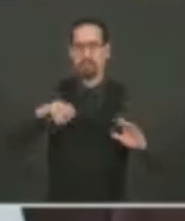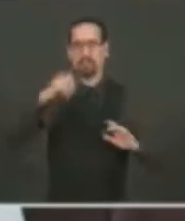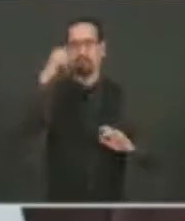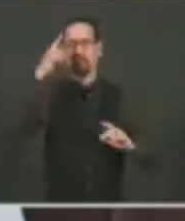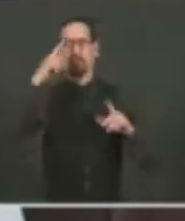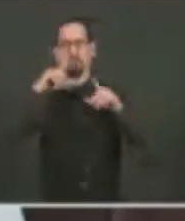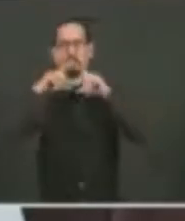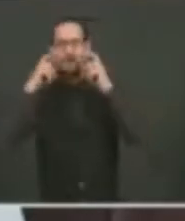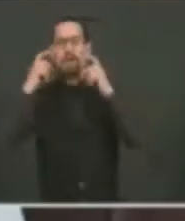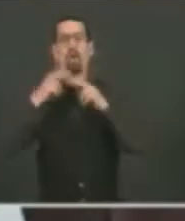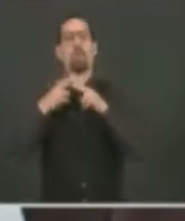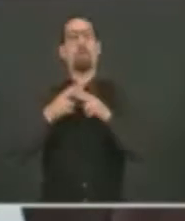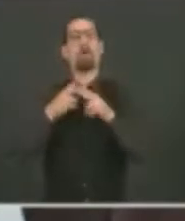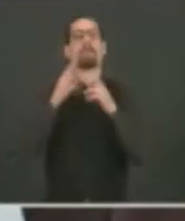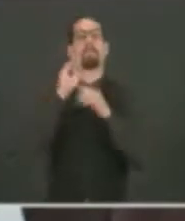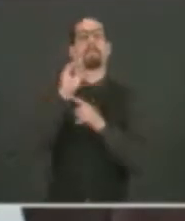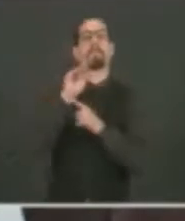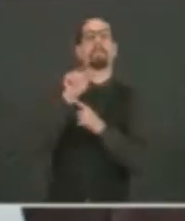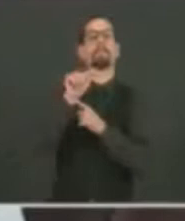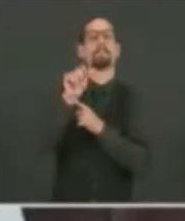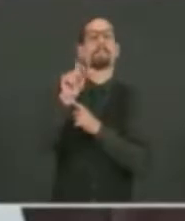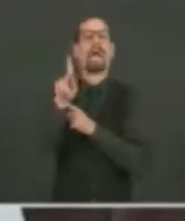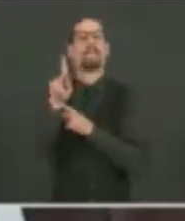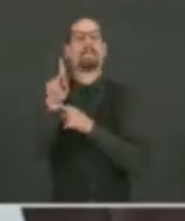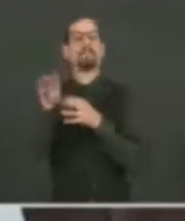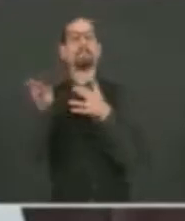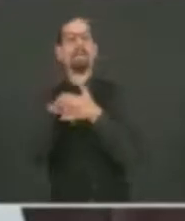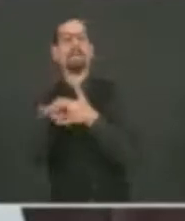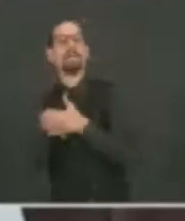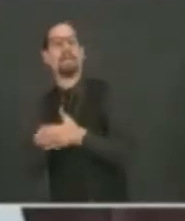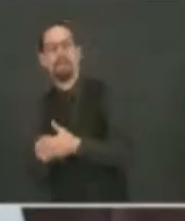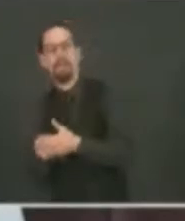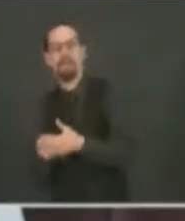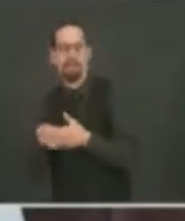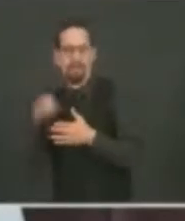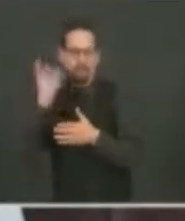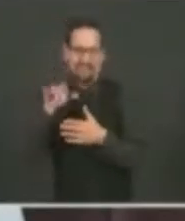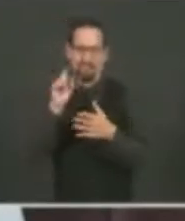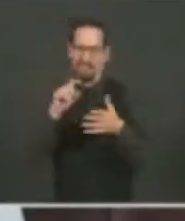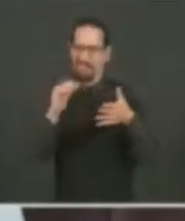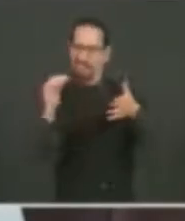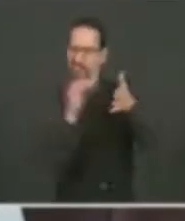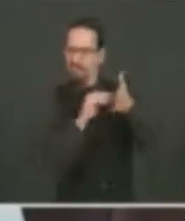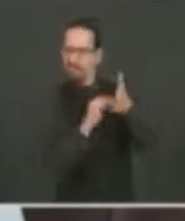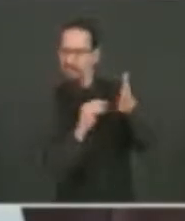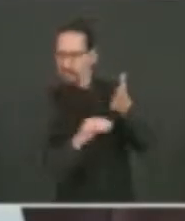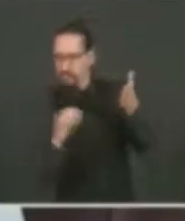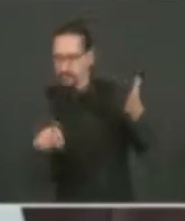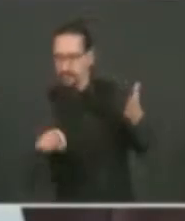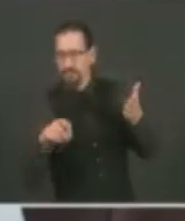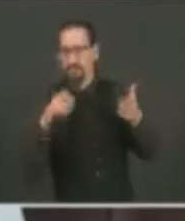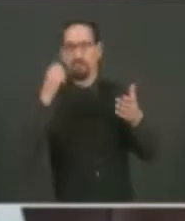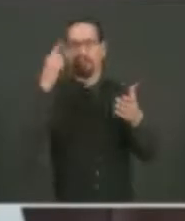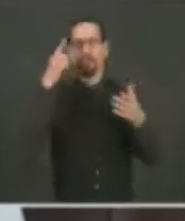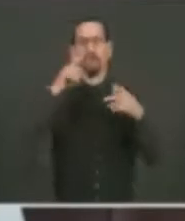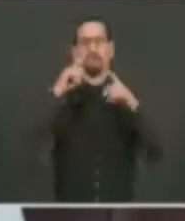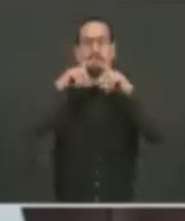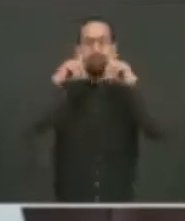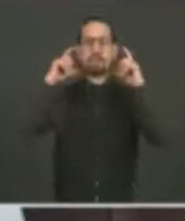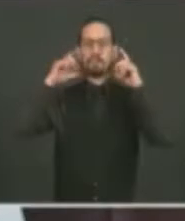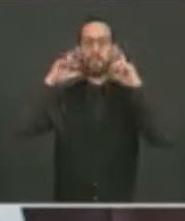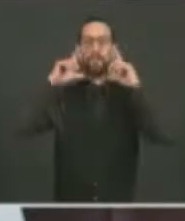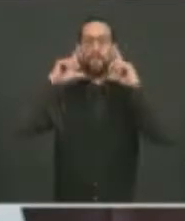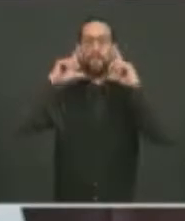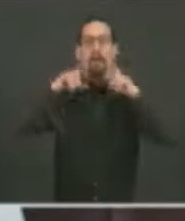determines, the risks for COVID transmission are decreased if there is less talking during that time. Right,